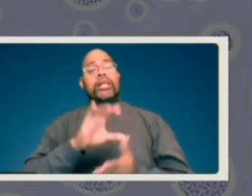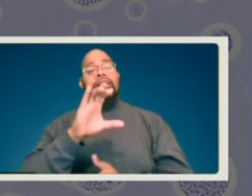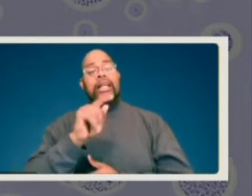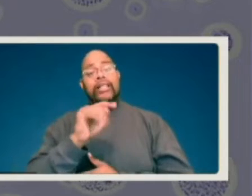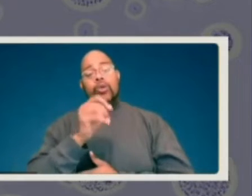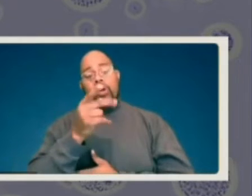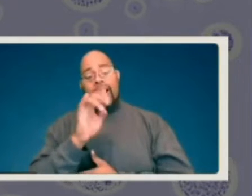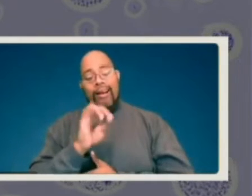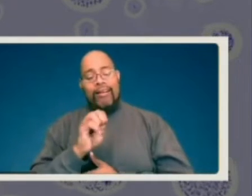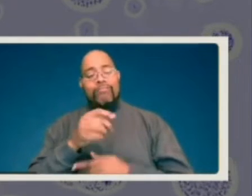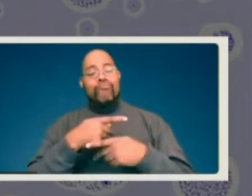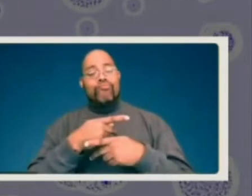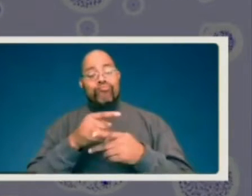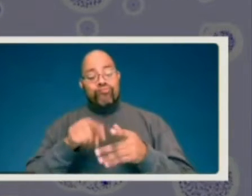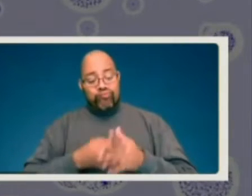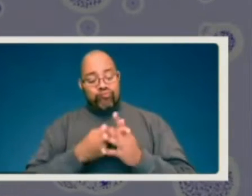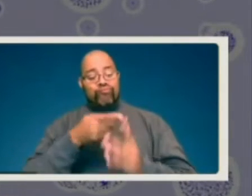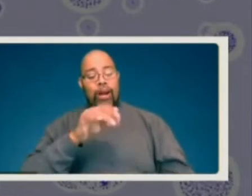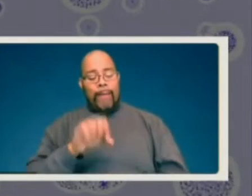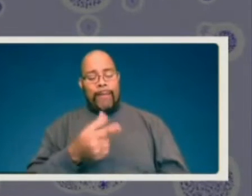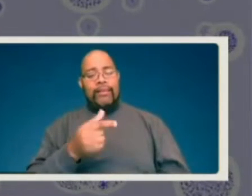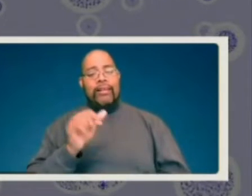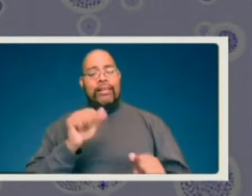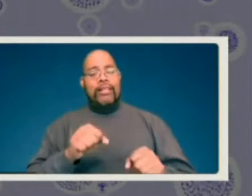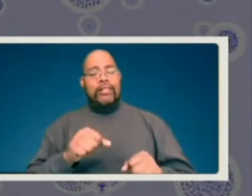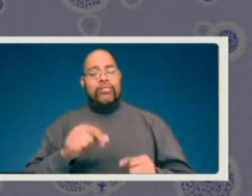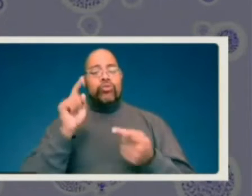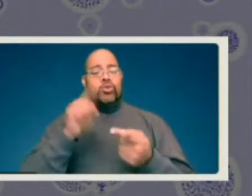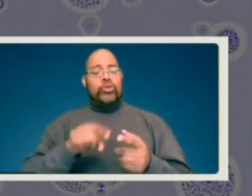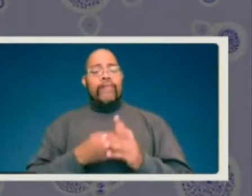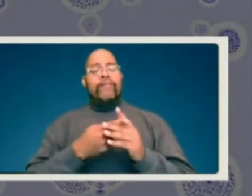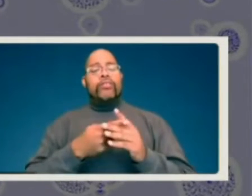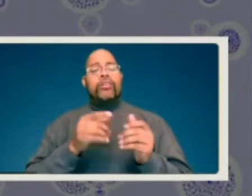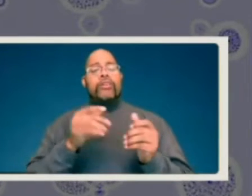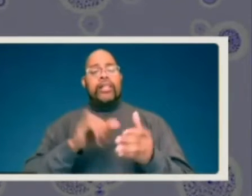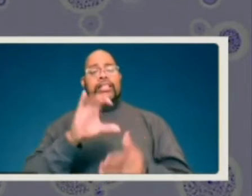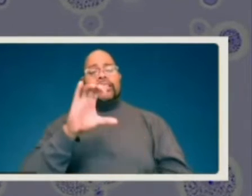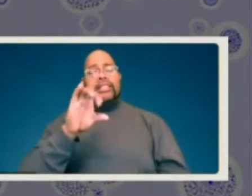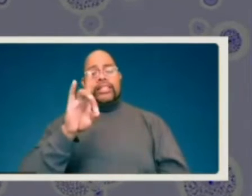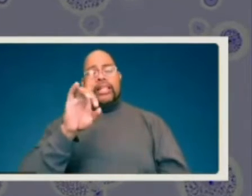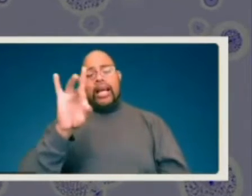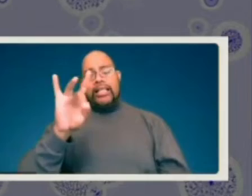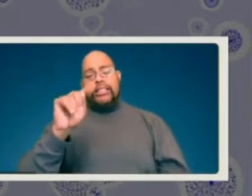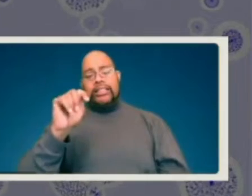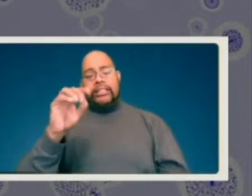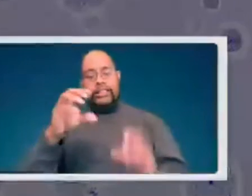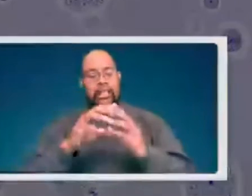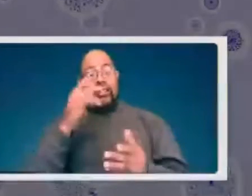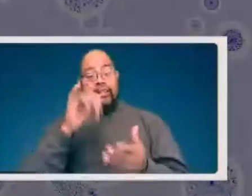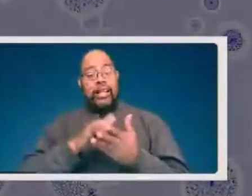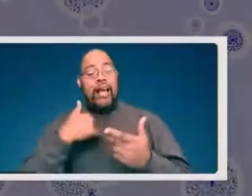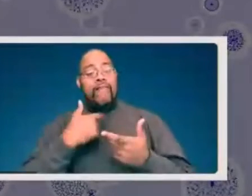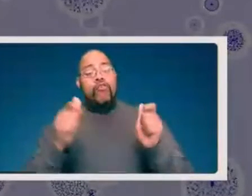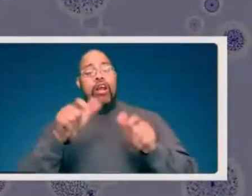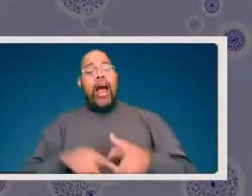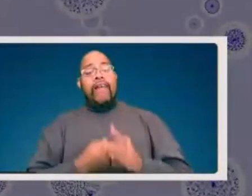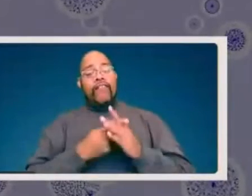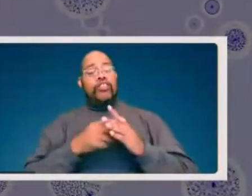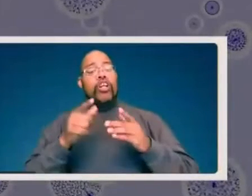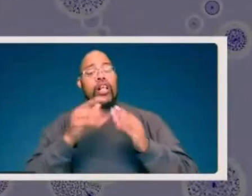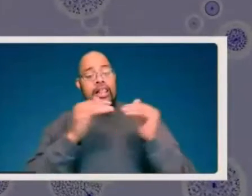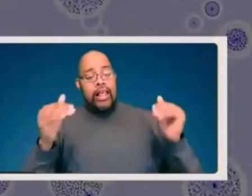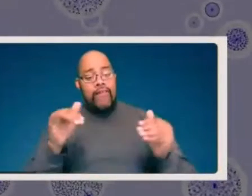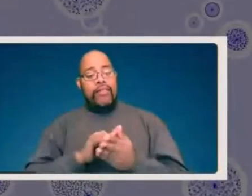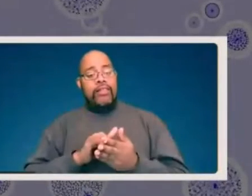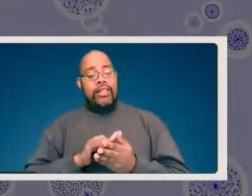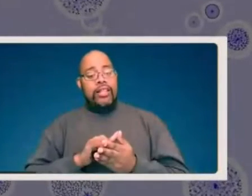can reduce the activation threshold of CD8 T cells. As you can see from the figure, cytokine primed cells have a greater activation level as compared to